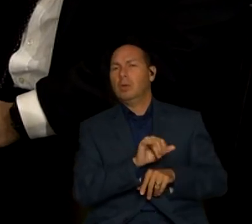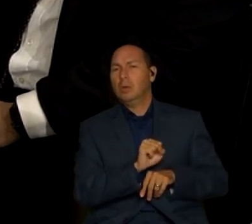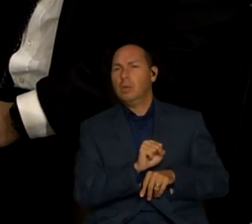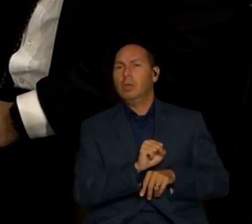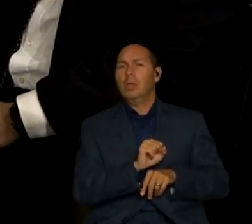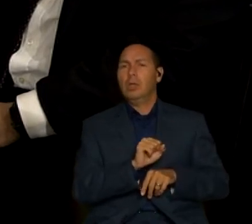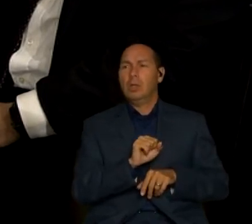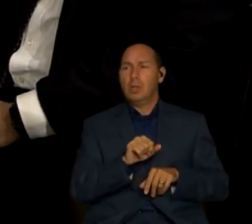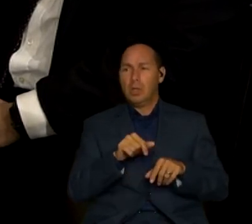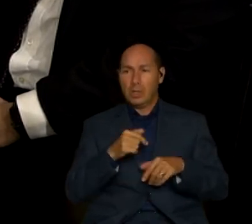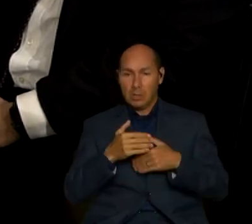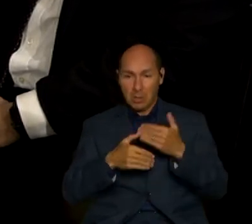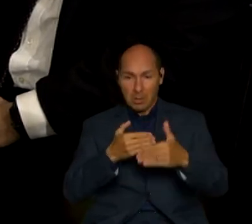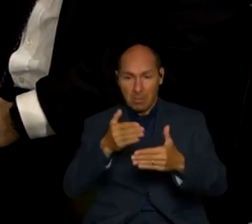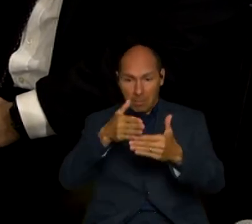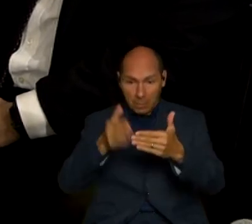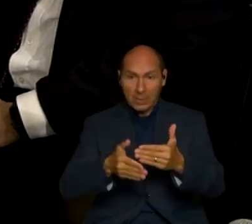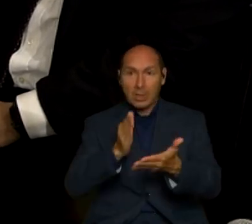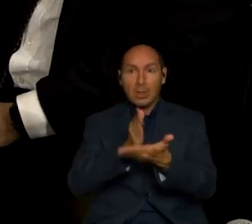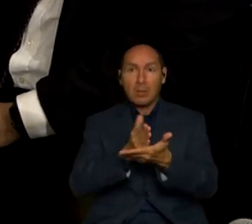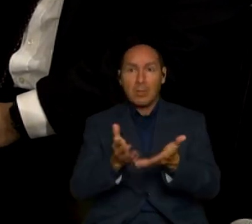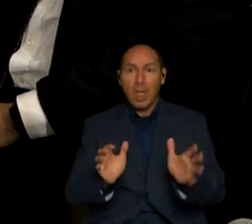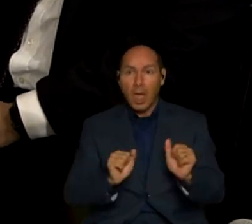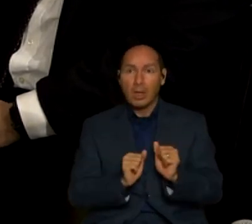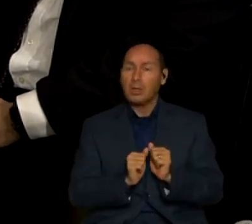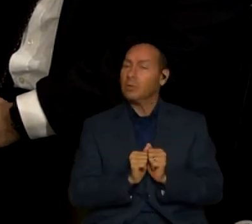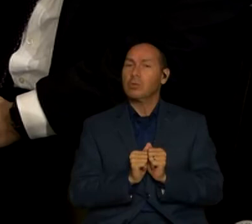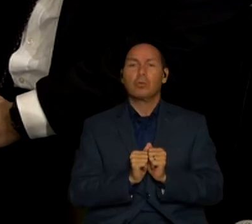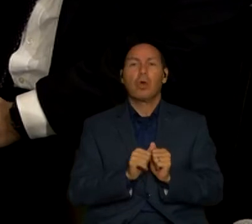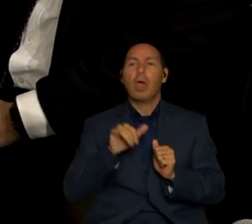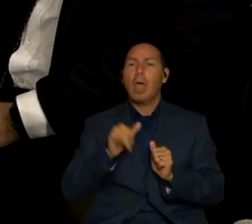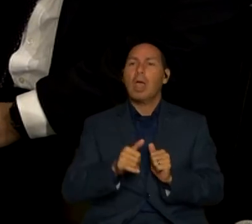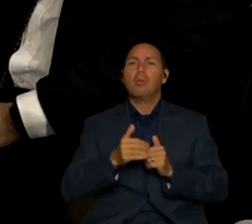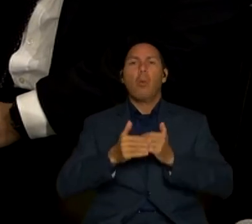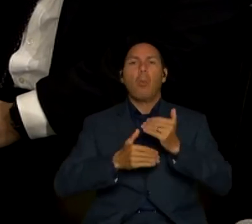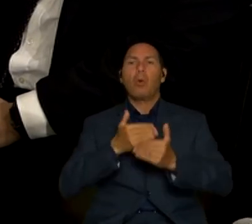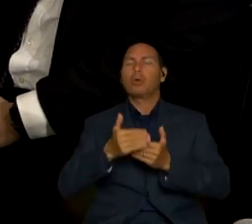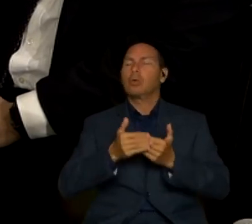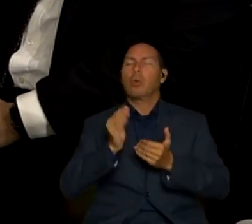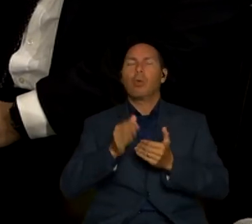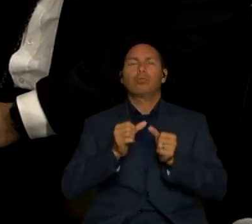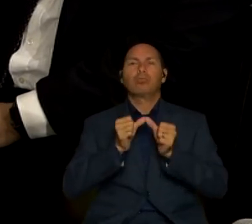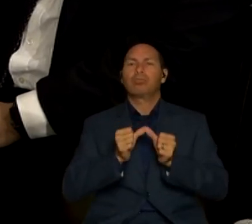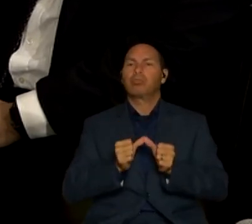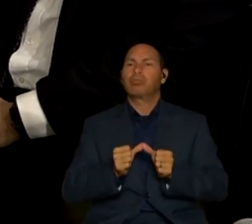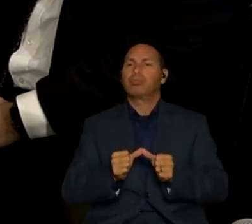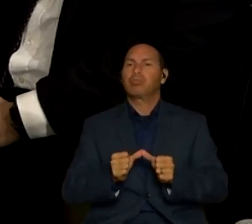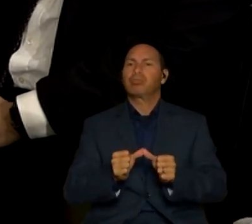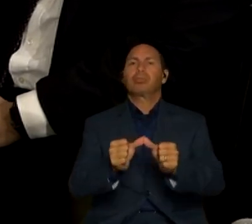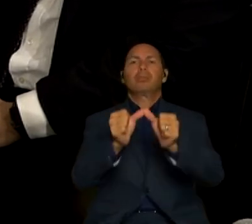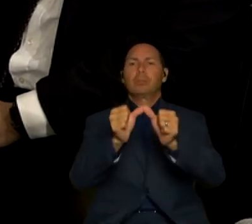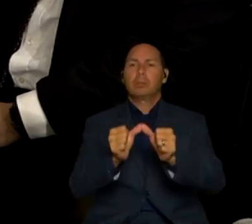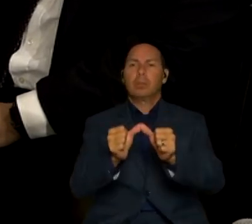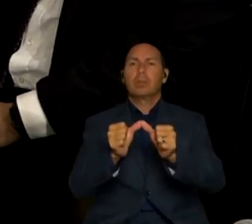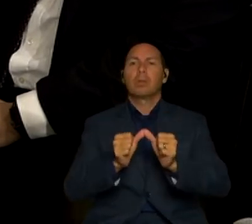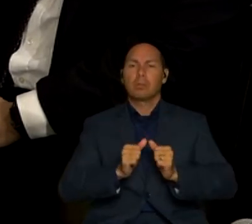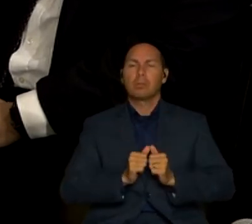This is a process that needs to be kept going at all times, because we cannot